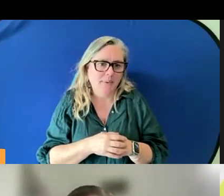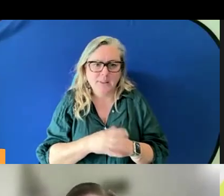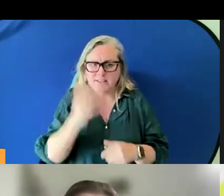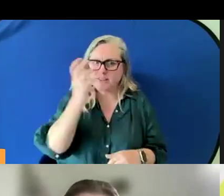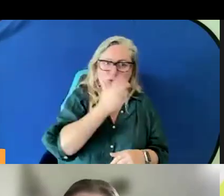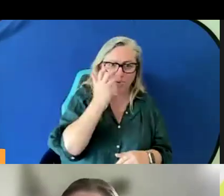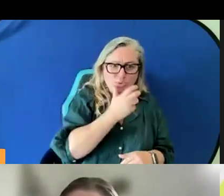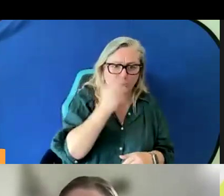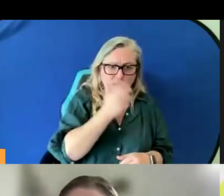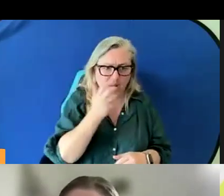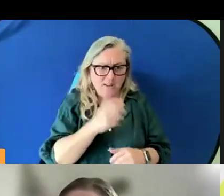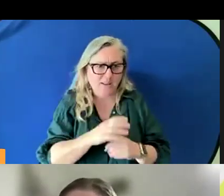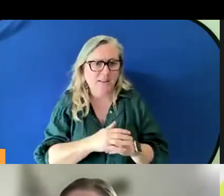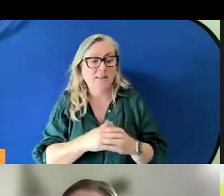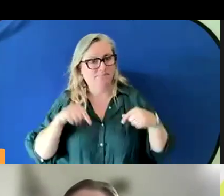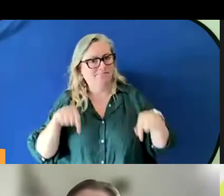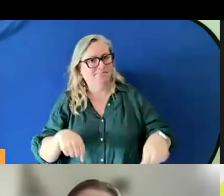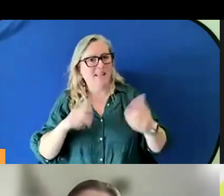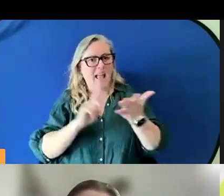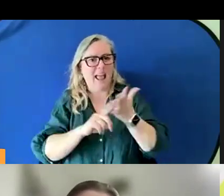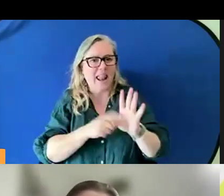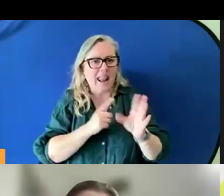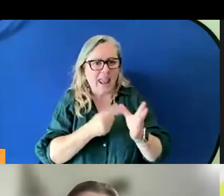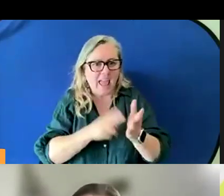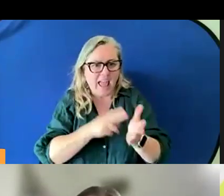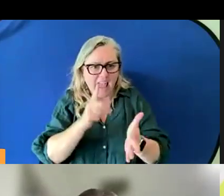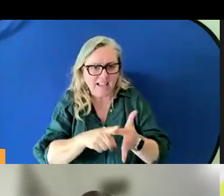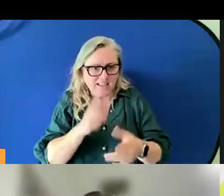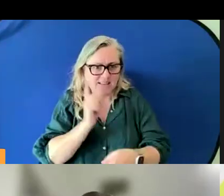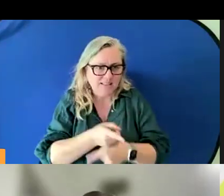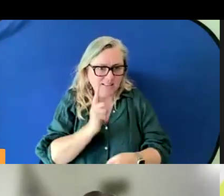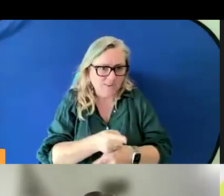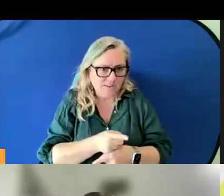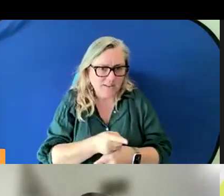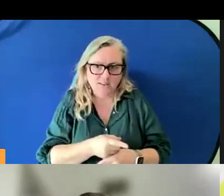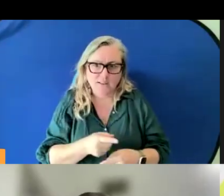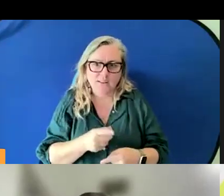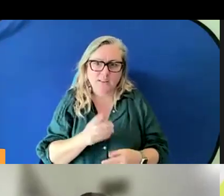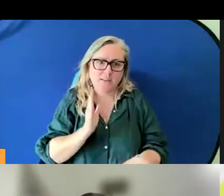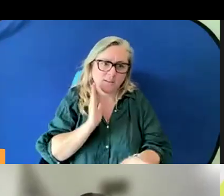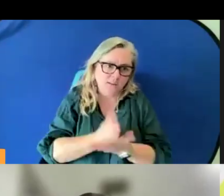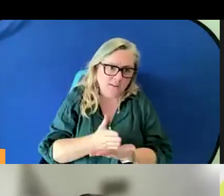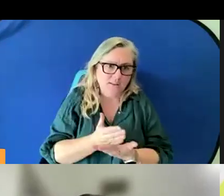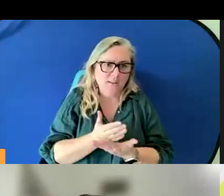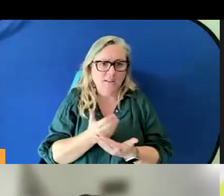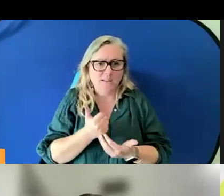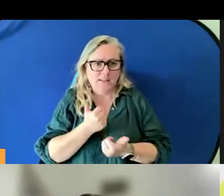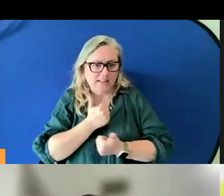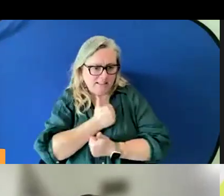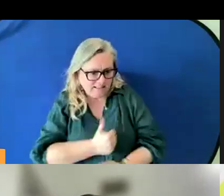Sorry, this is Layne speaking. I really enjoyed the